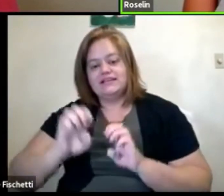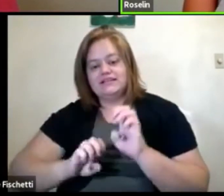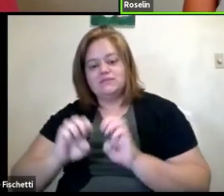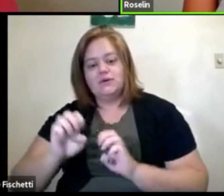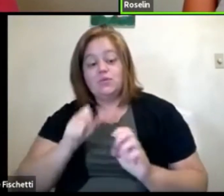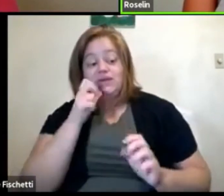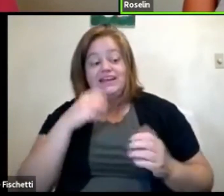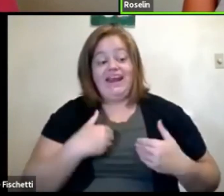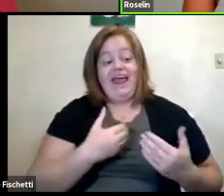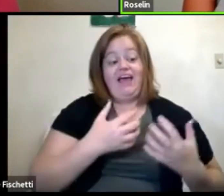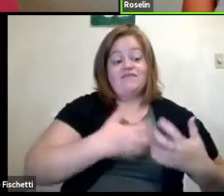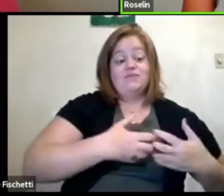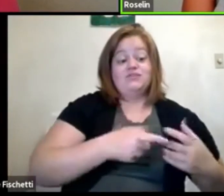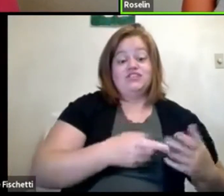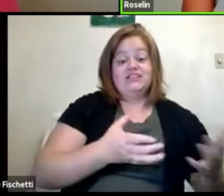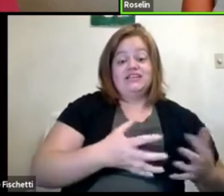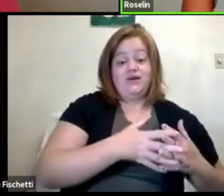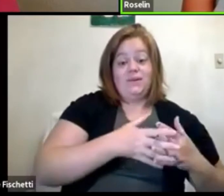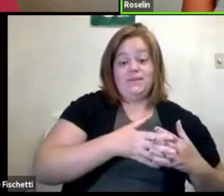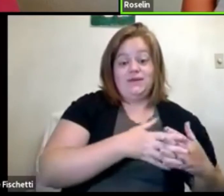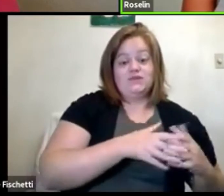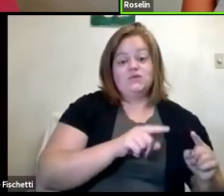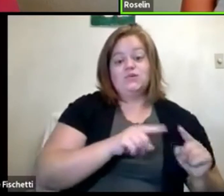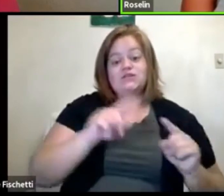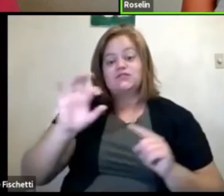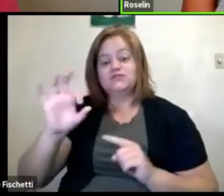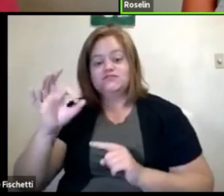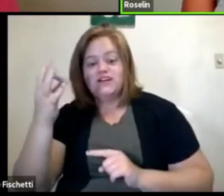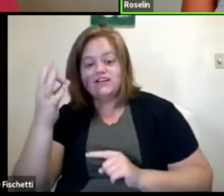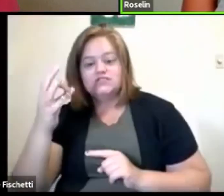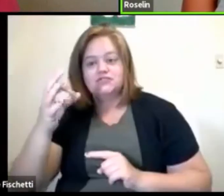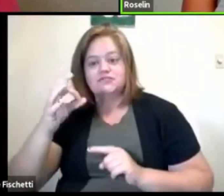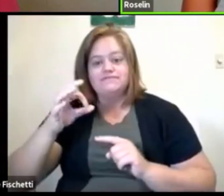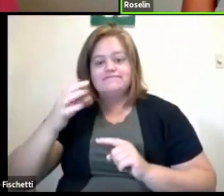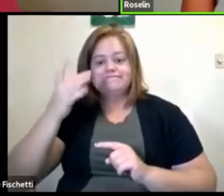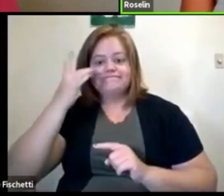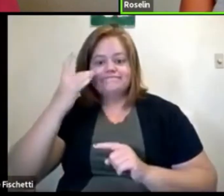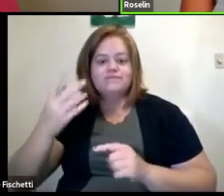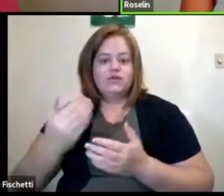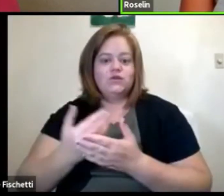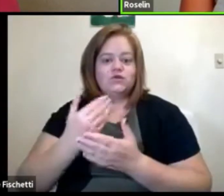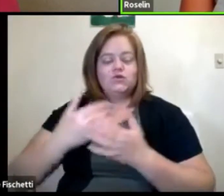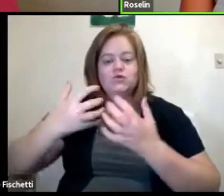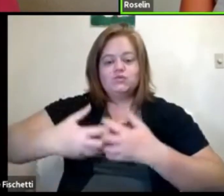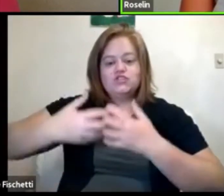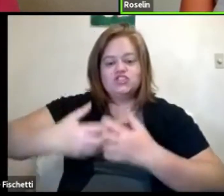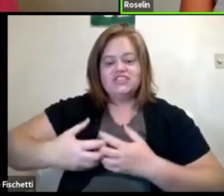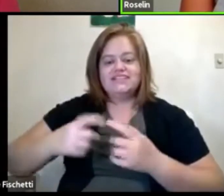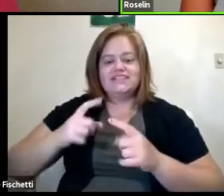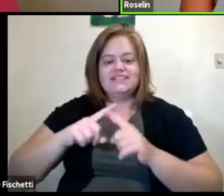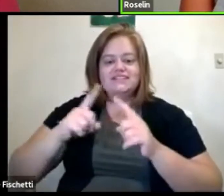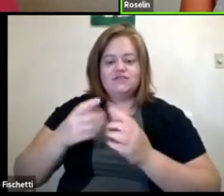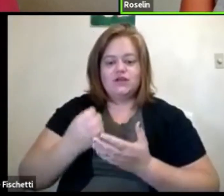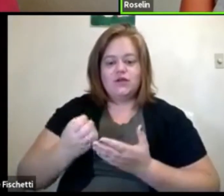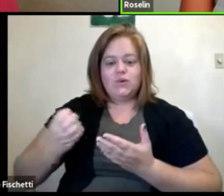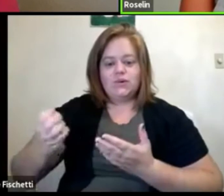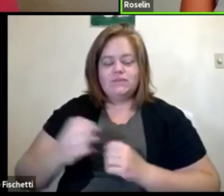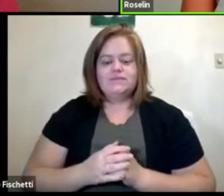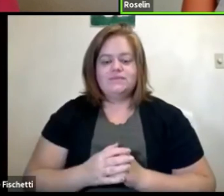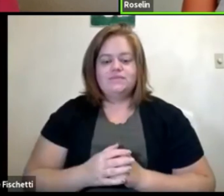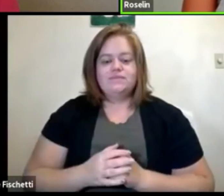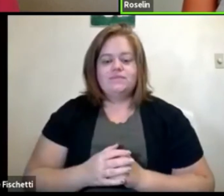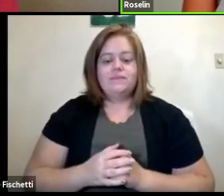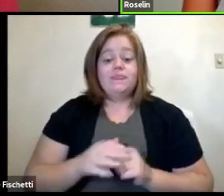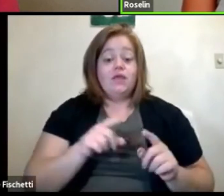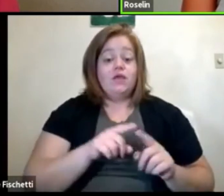it was extremely rewarding, right? To get to do something like that in another country. And also a few years back, I also got the opportunity